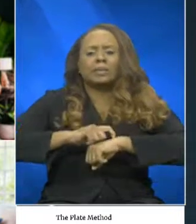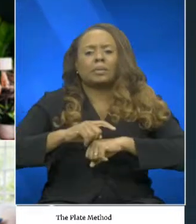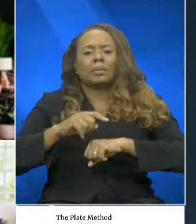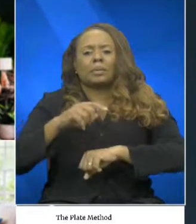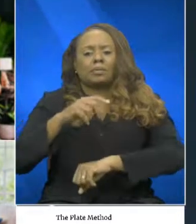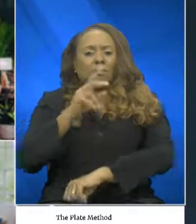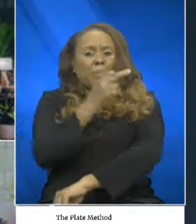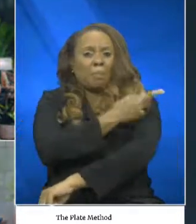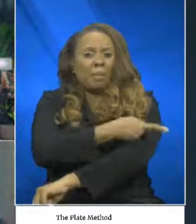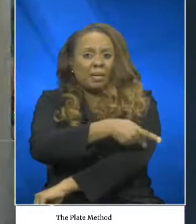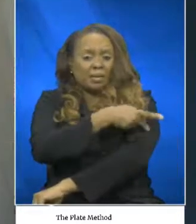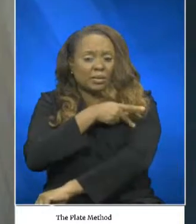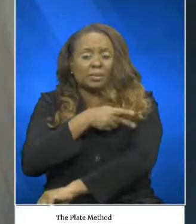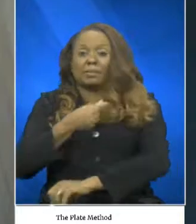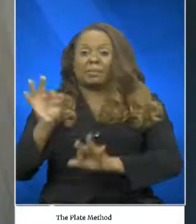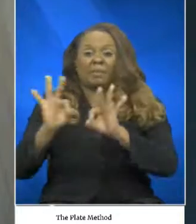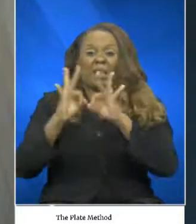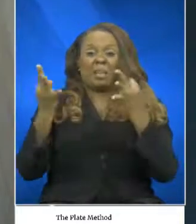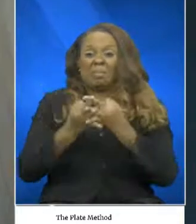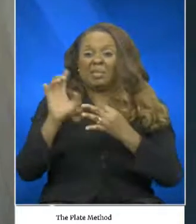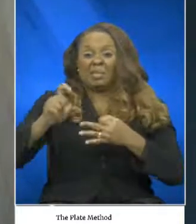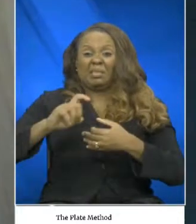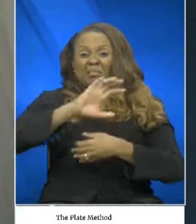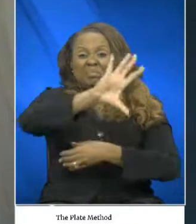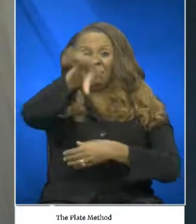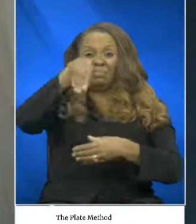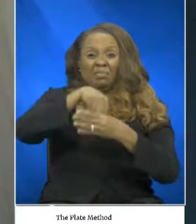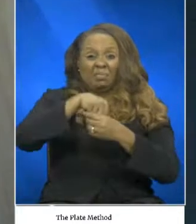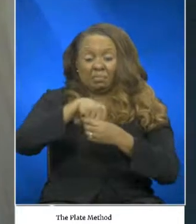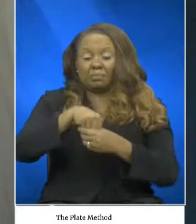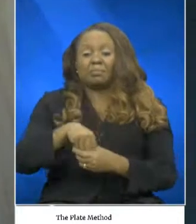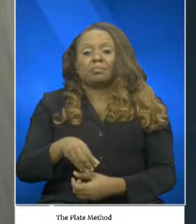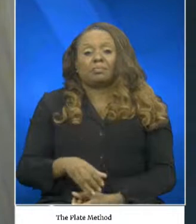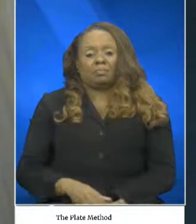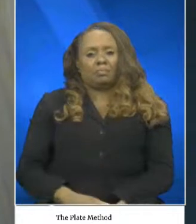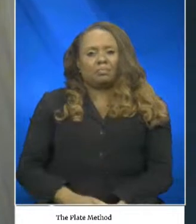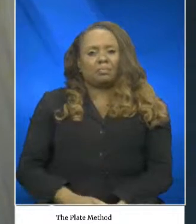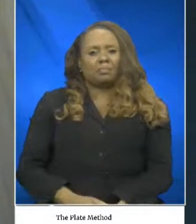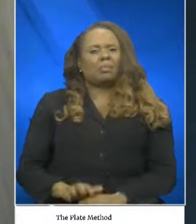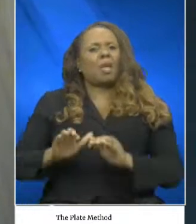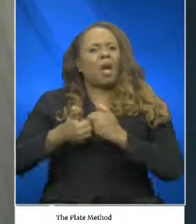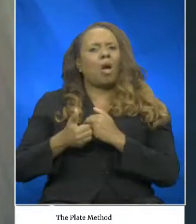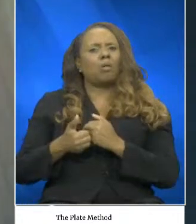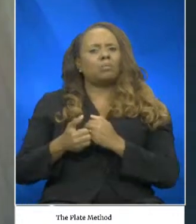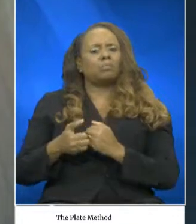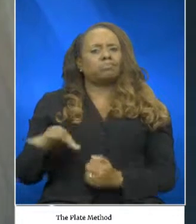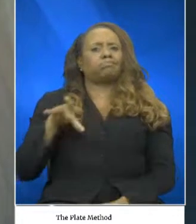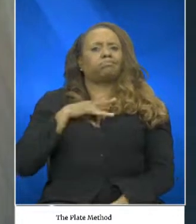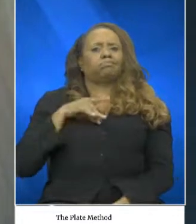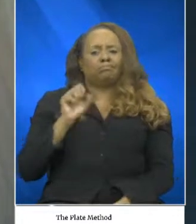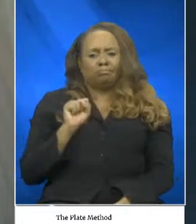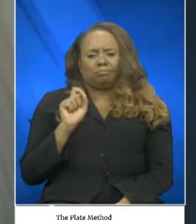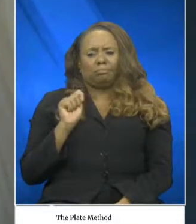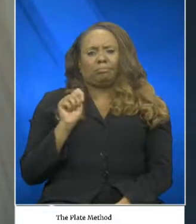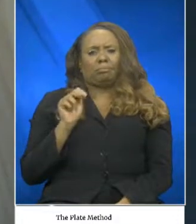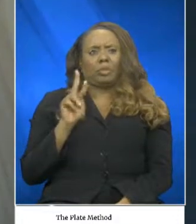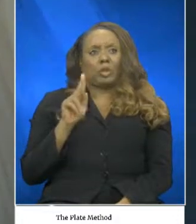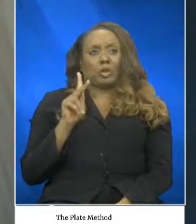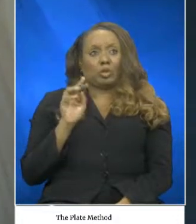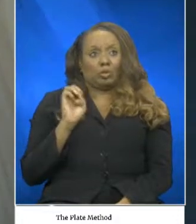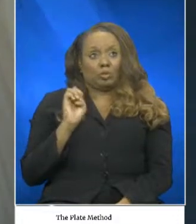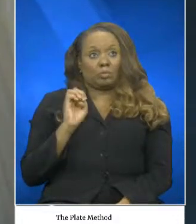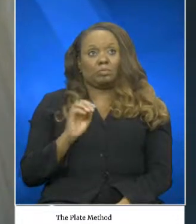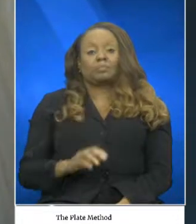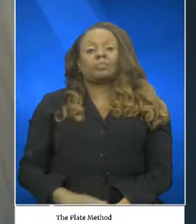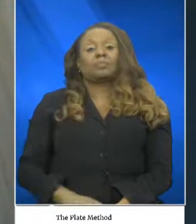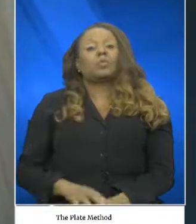in this as well. Strokes are influenced by factors that we can alter